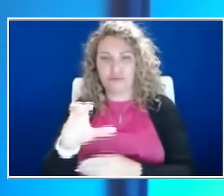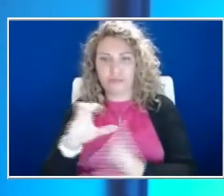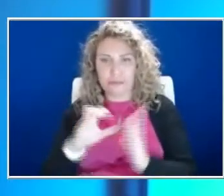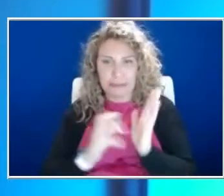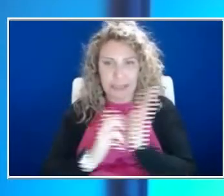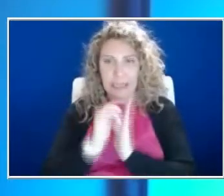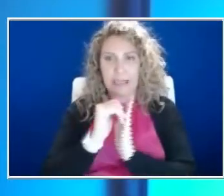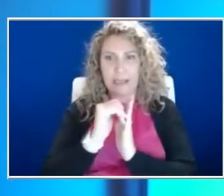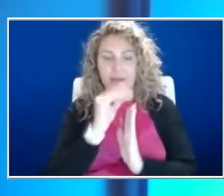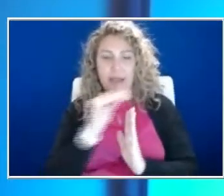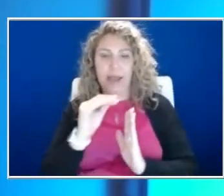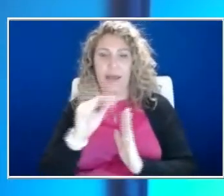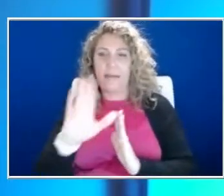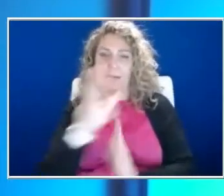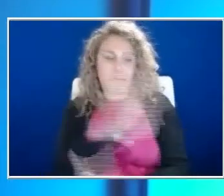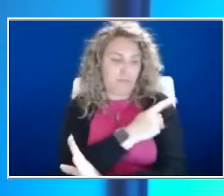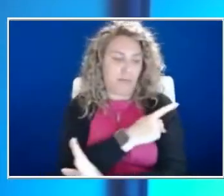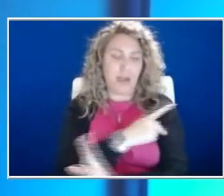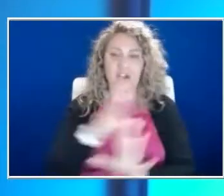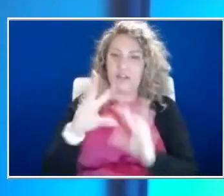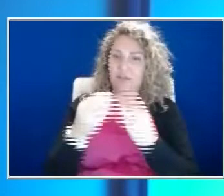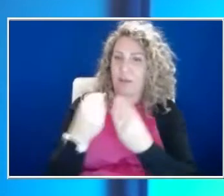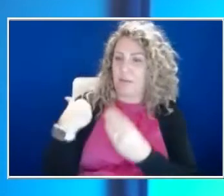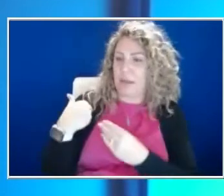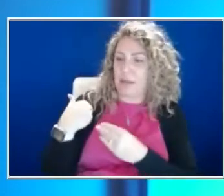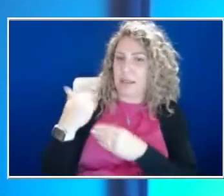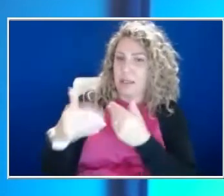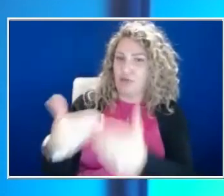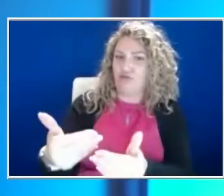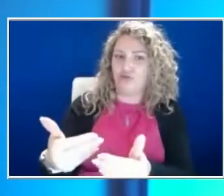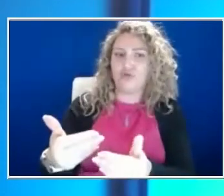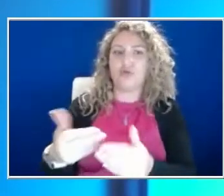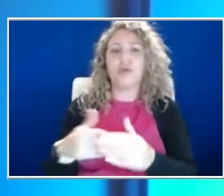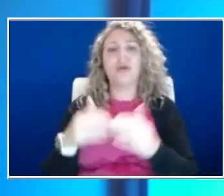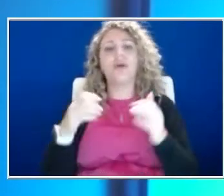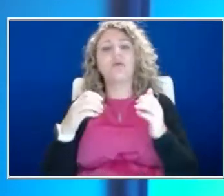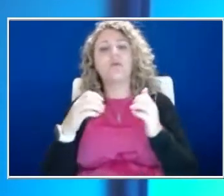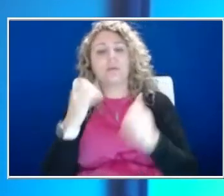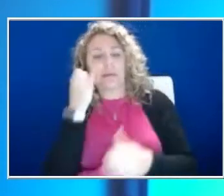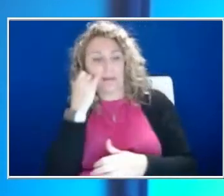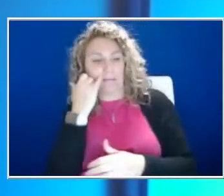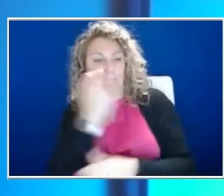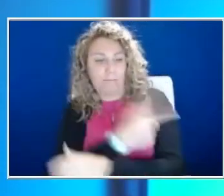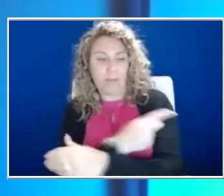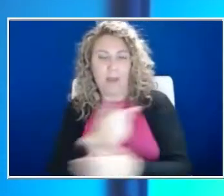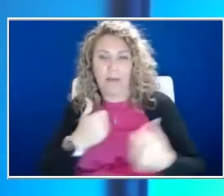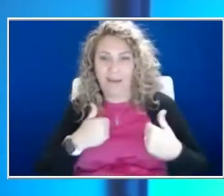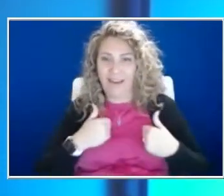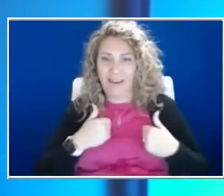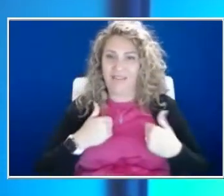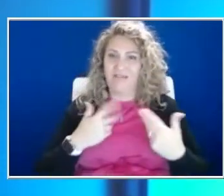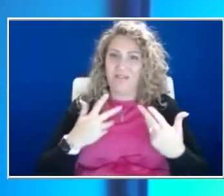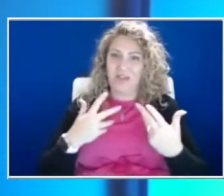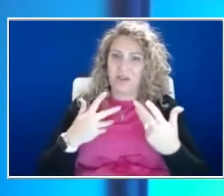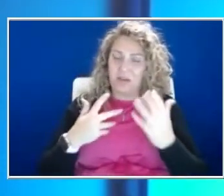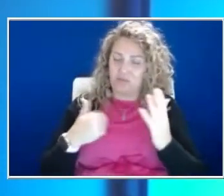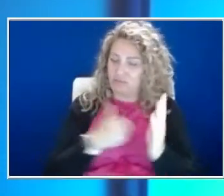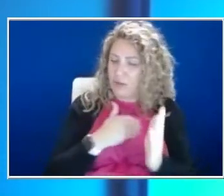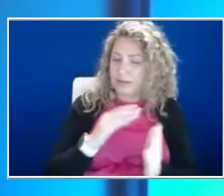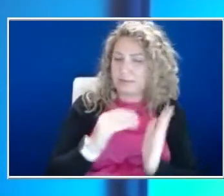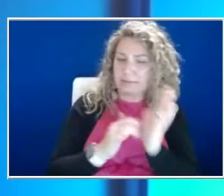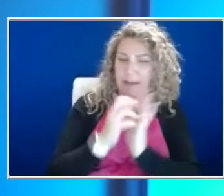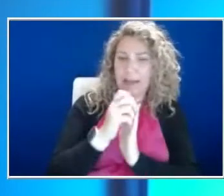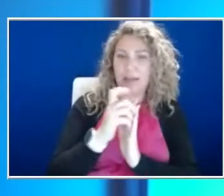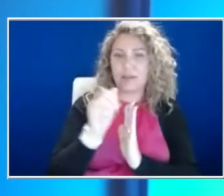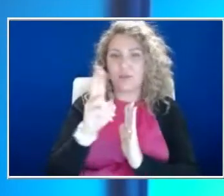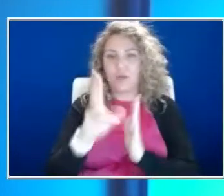family histories because if the patient has breast cancer, or to be honest, even if you're in your primary care doctor's office, know your